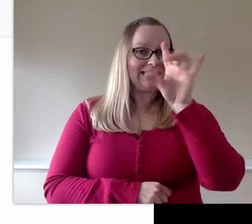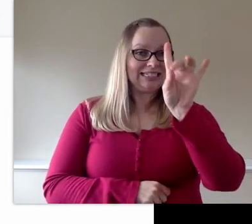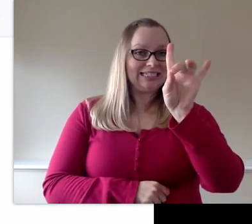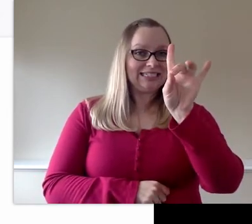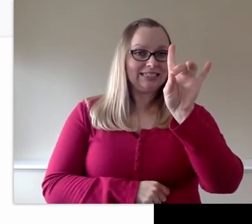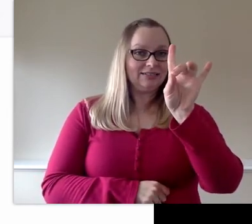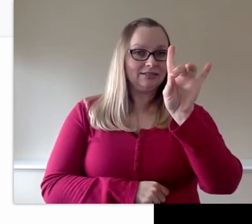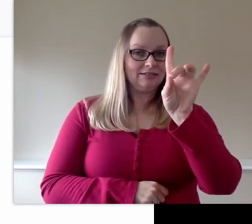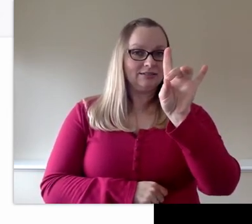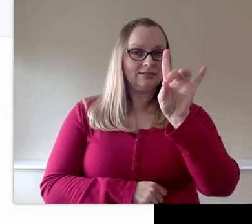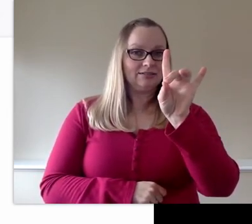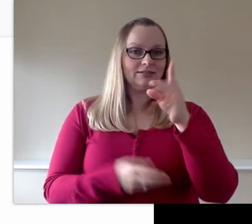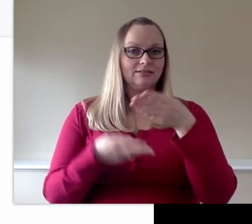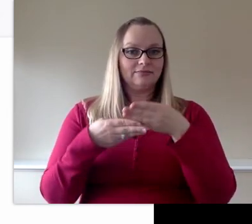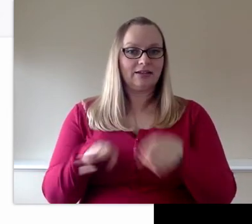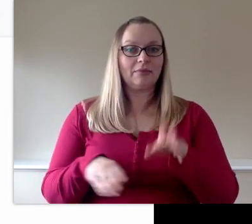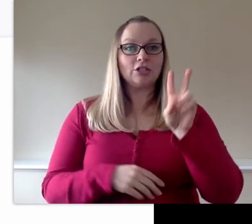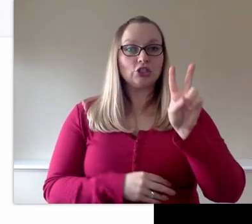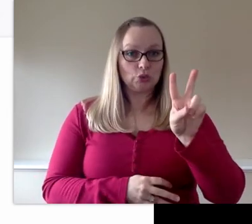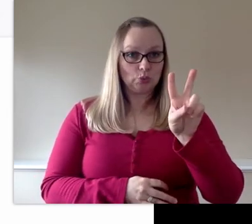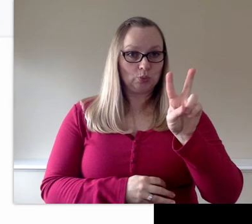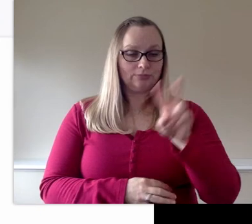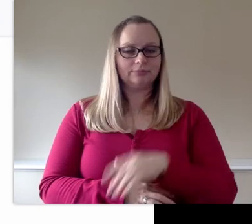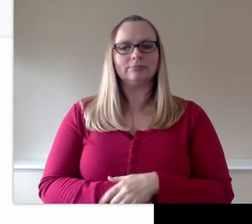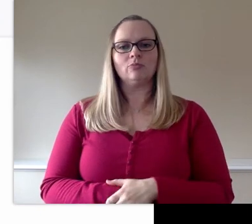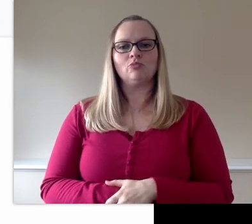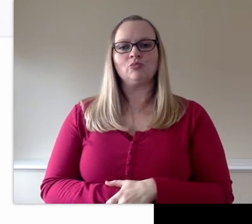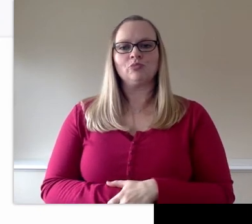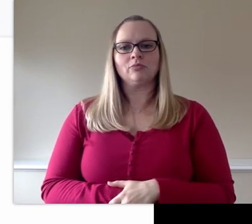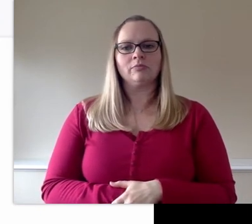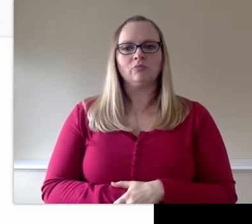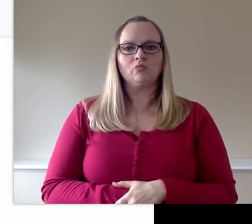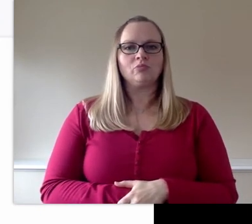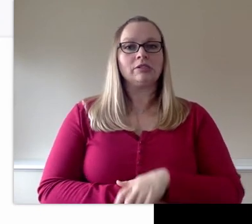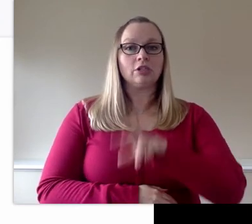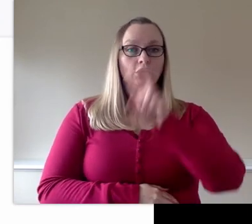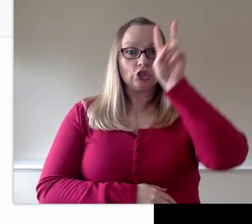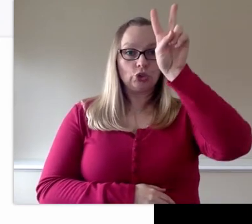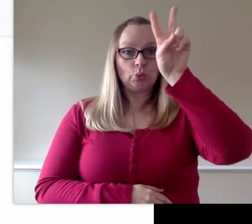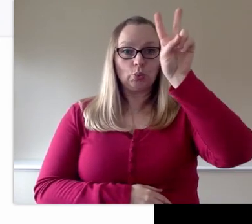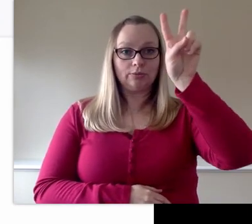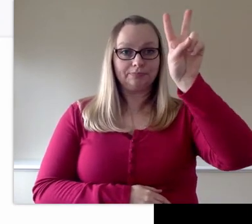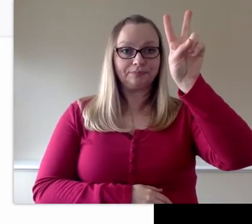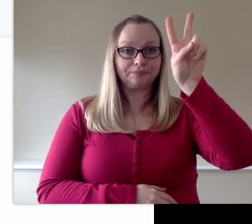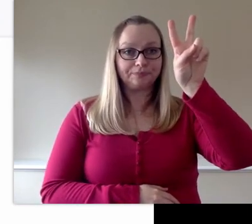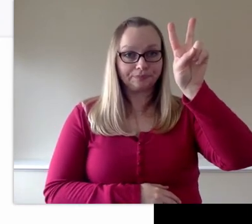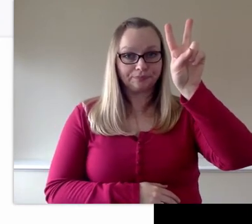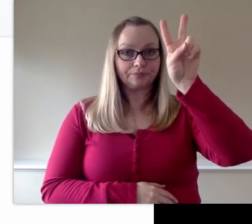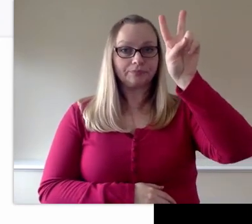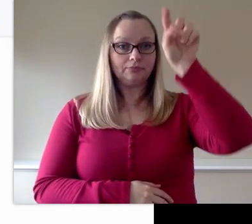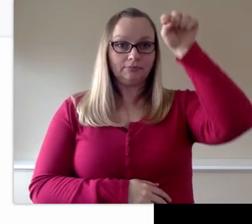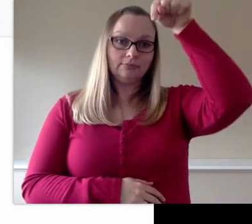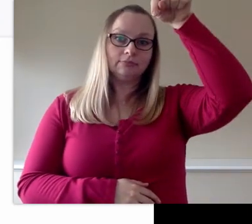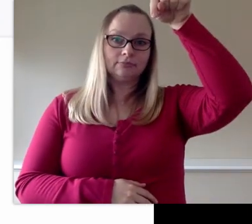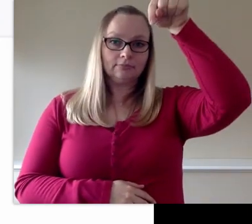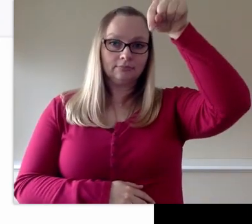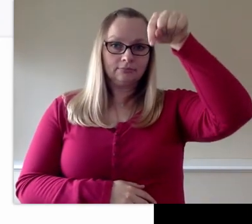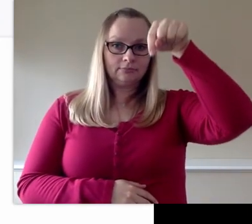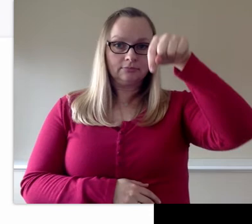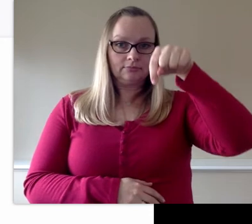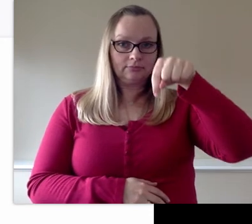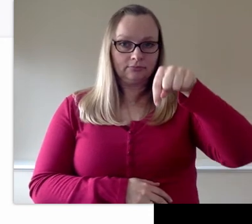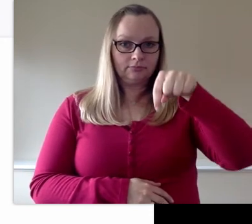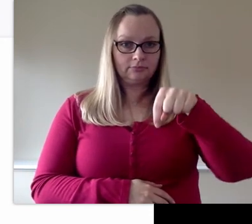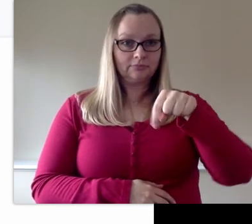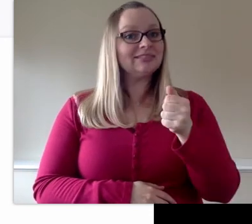18 divided by 2. I'm going to find the 2 on the chart, and I'm going to go down until I